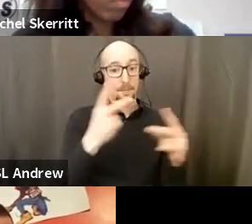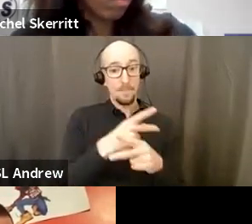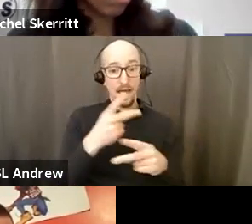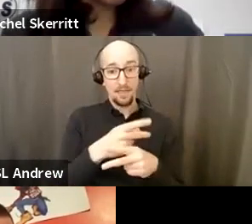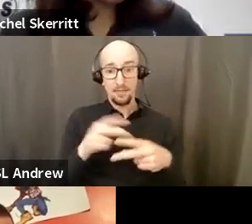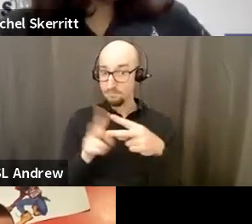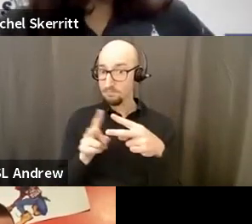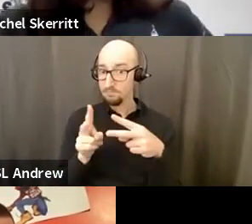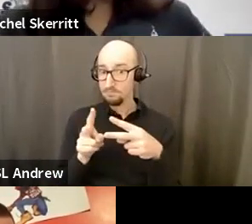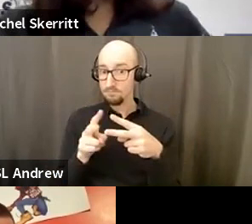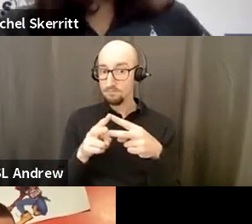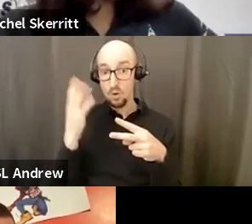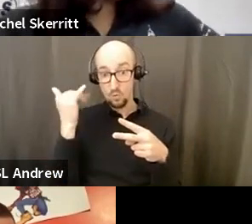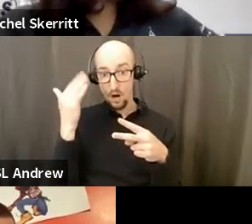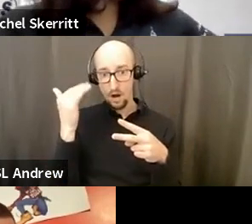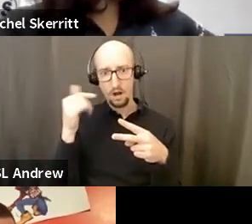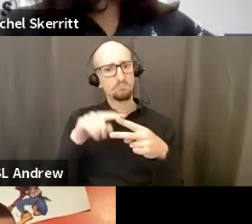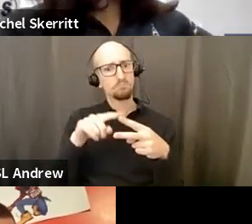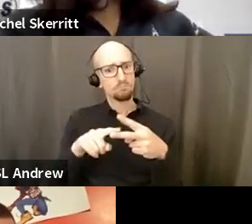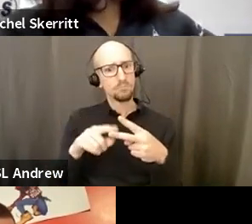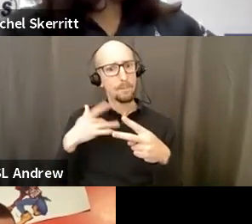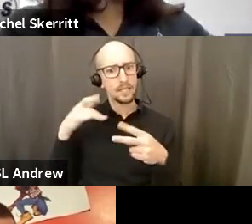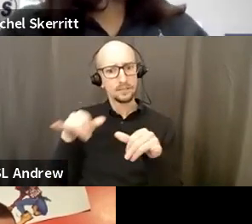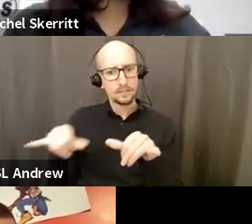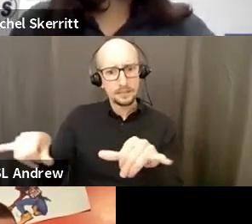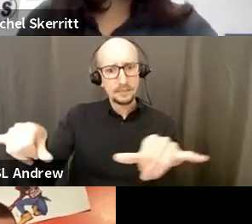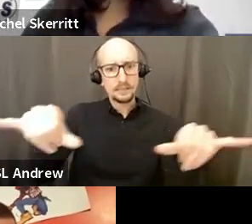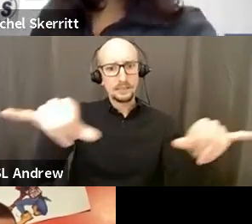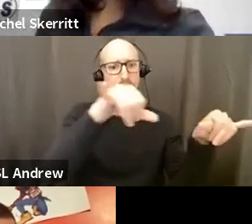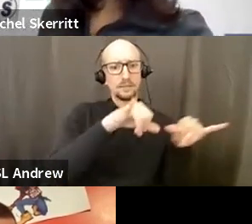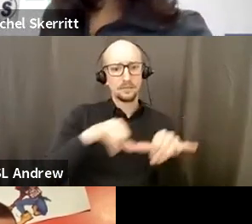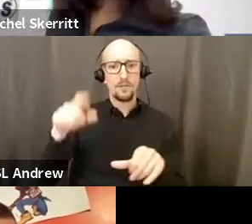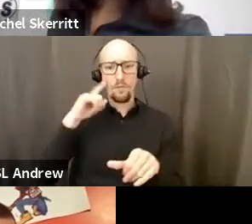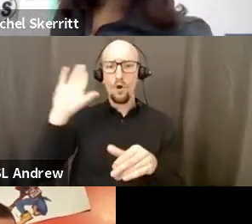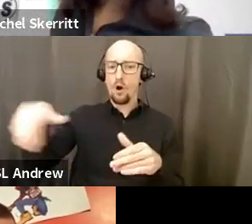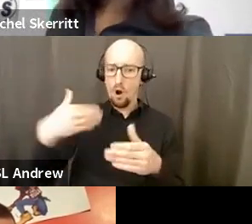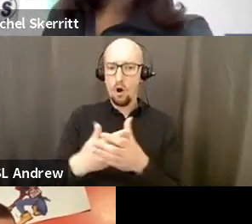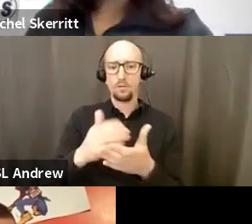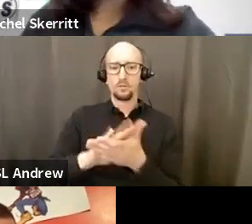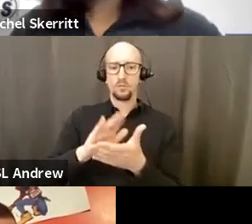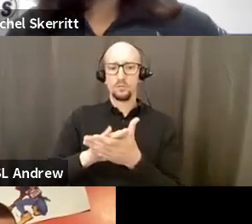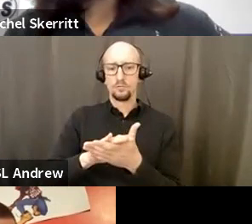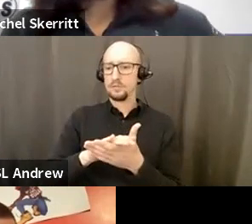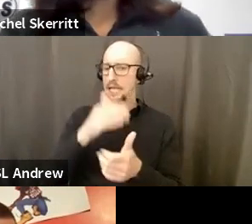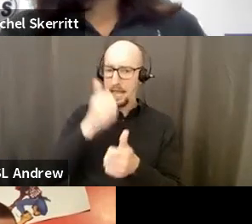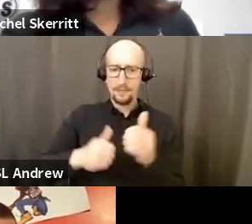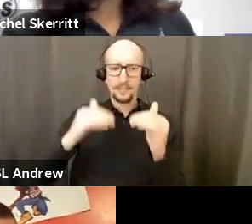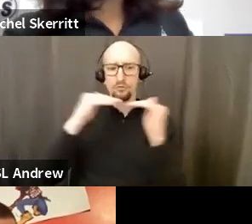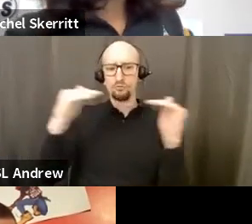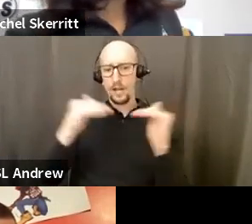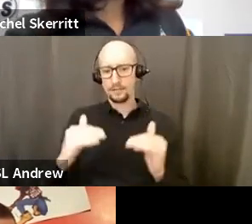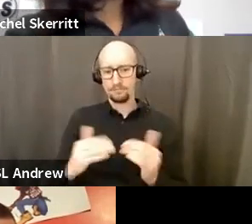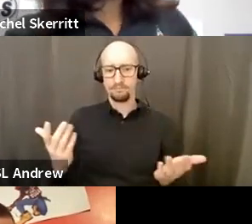two have been the most consistent across the grade levels in the